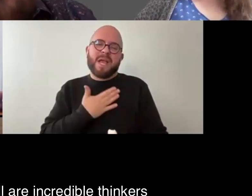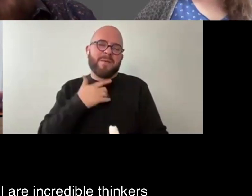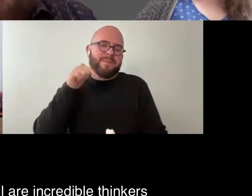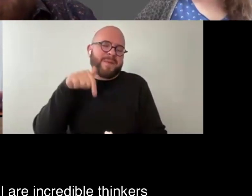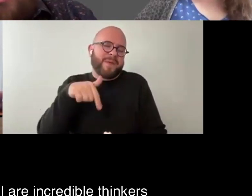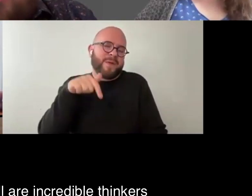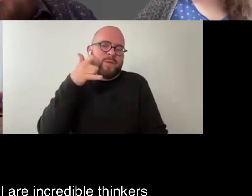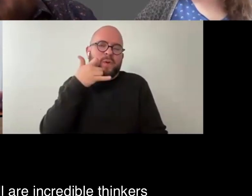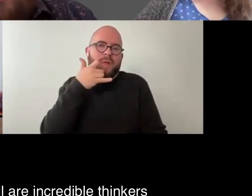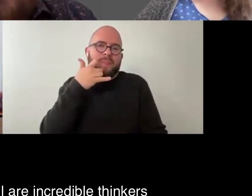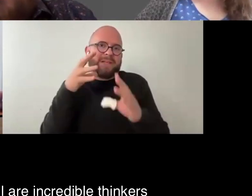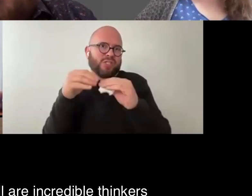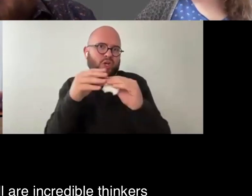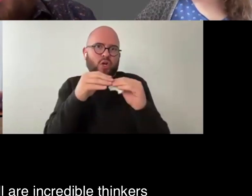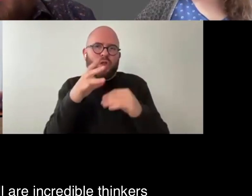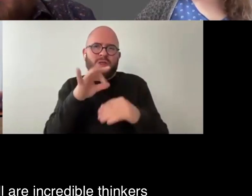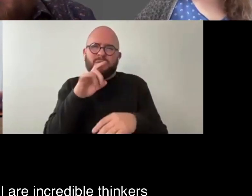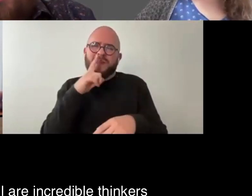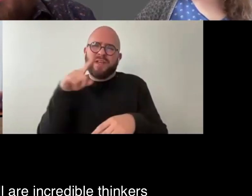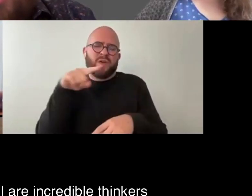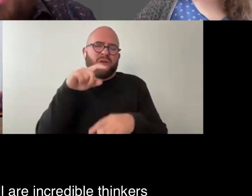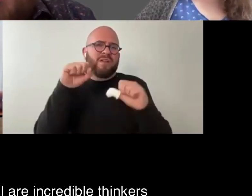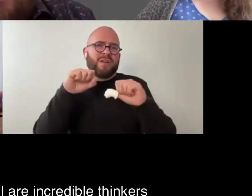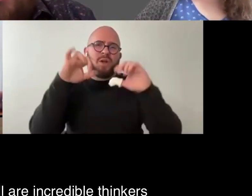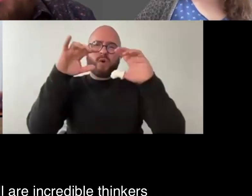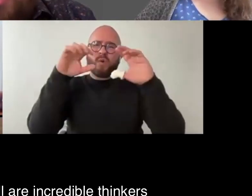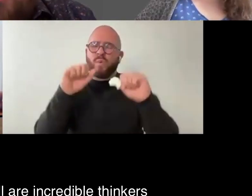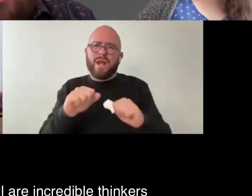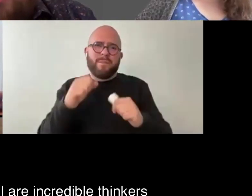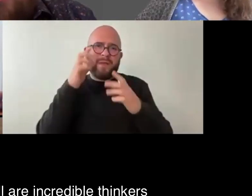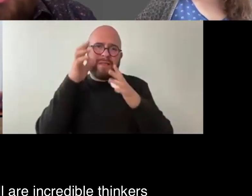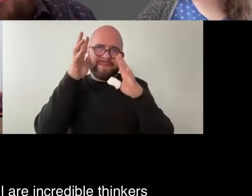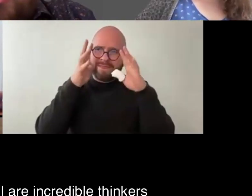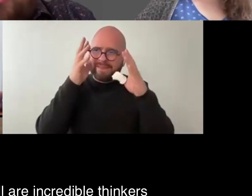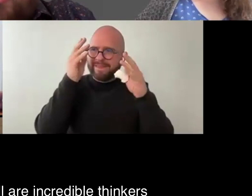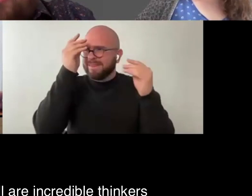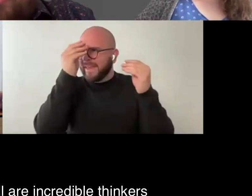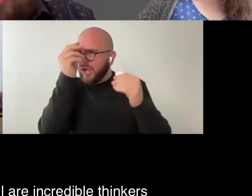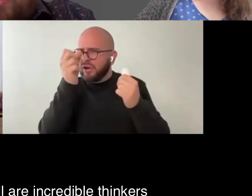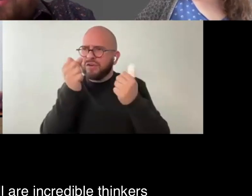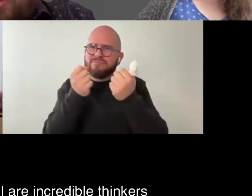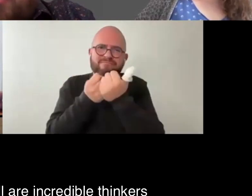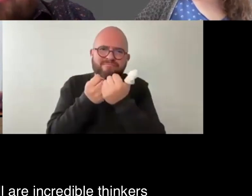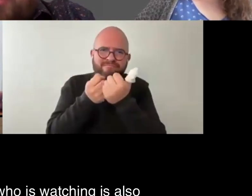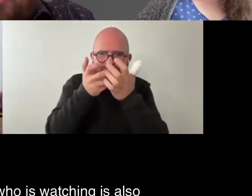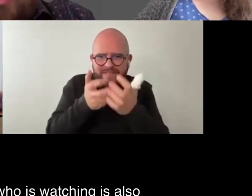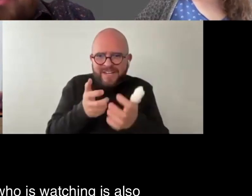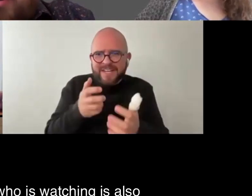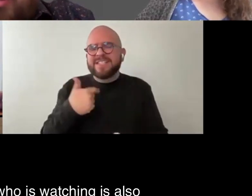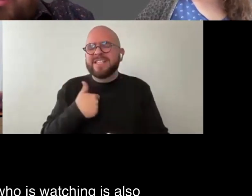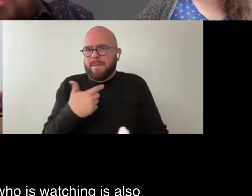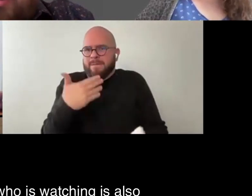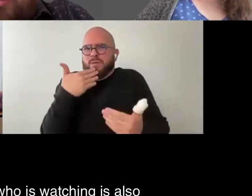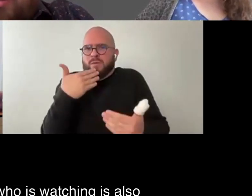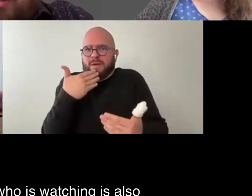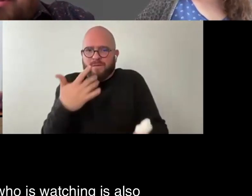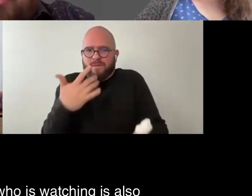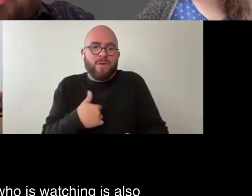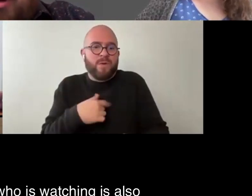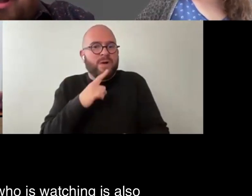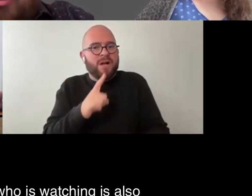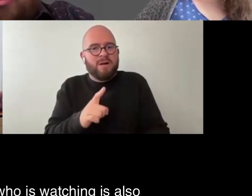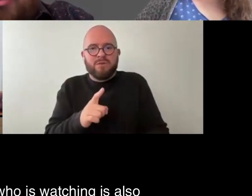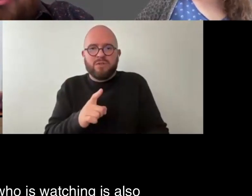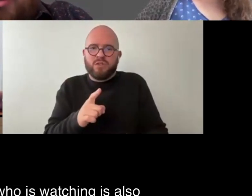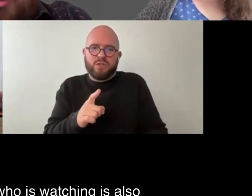y'all are incredible thinkers and activists and advocates, and I'm so grateful. I'm sure everyone who